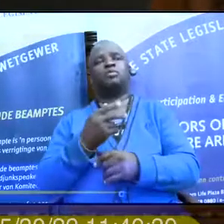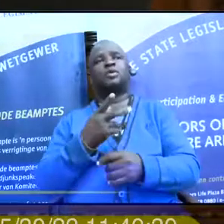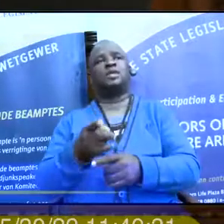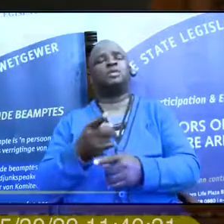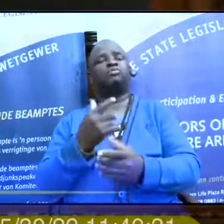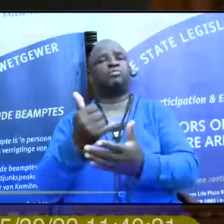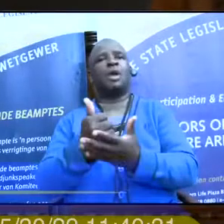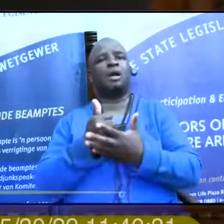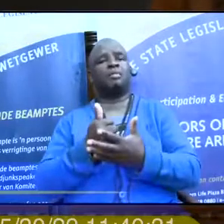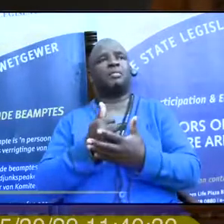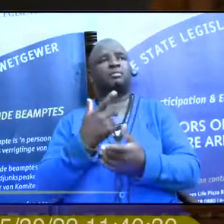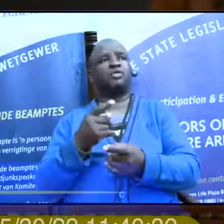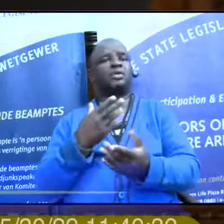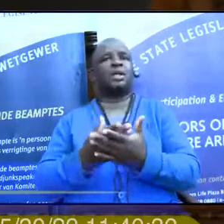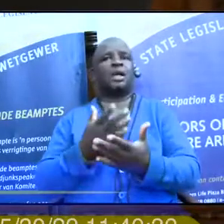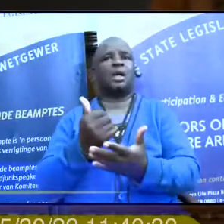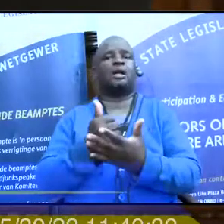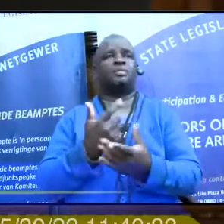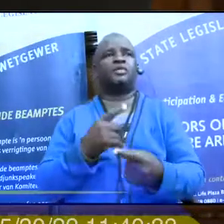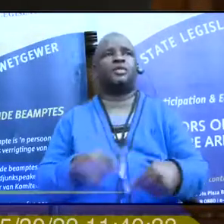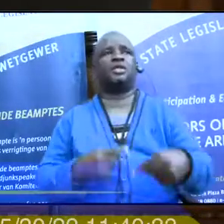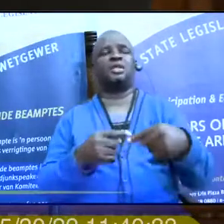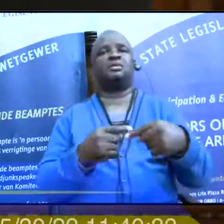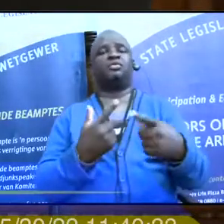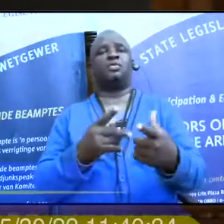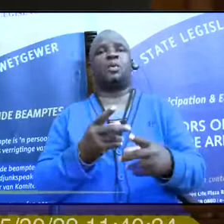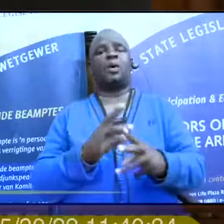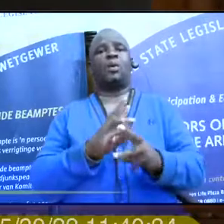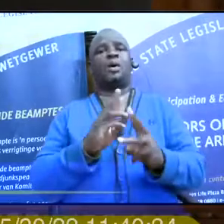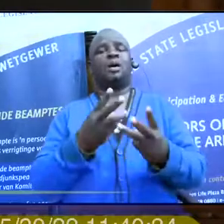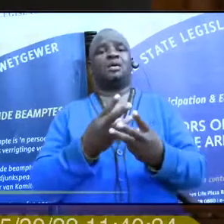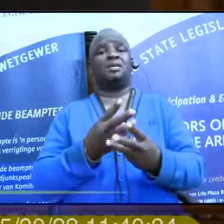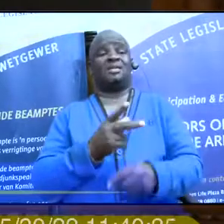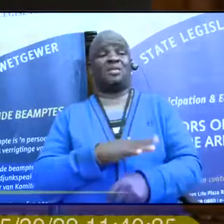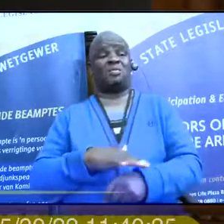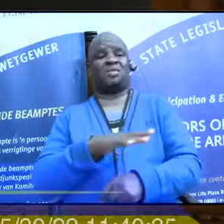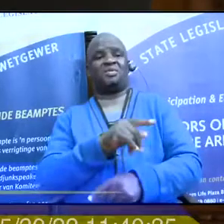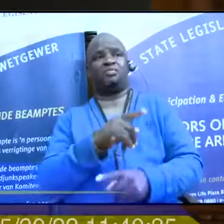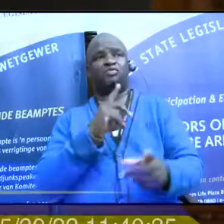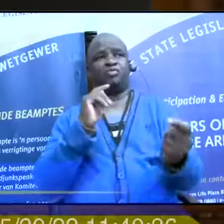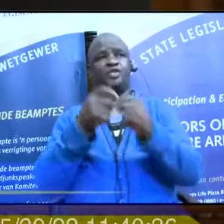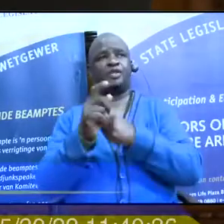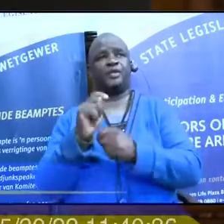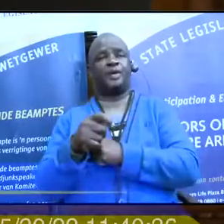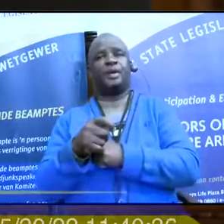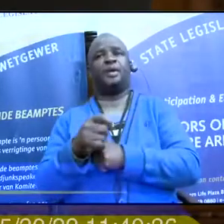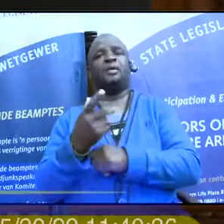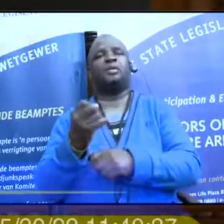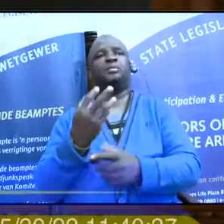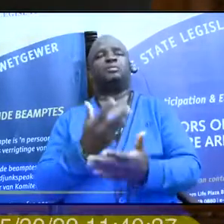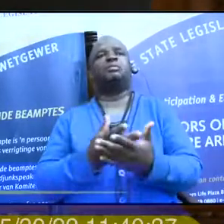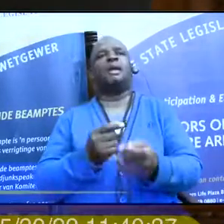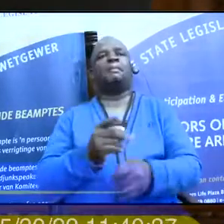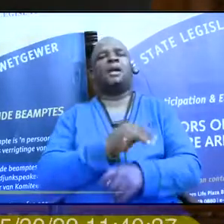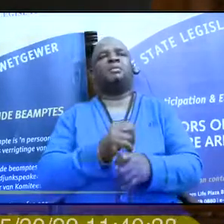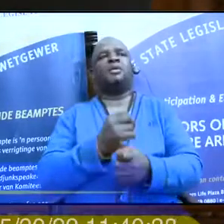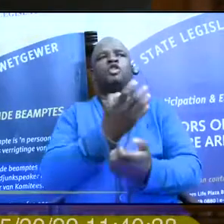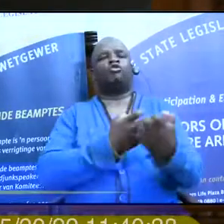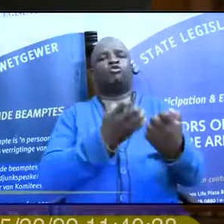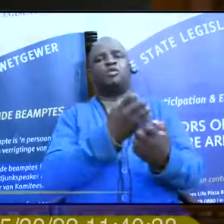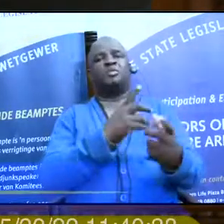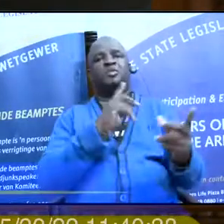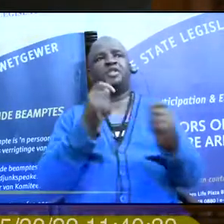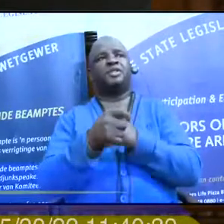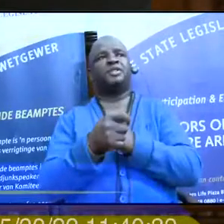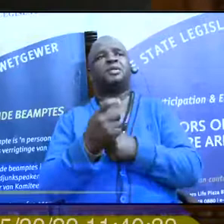can help address the challenges posed by a changing world of work by the changing macroeconomic environment by the changing